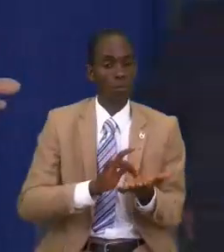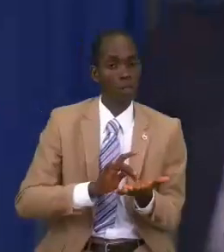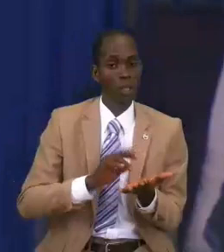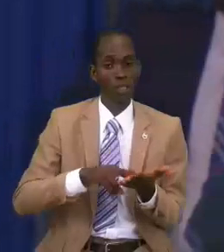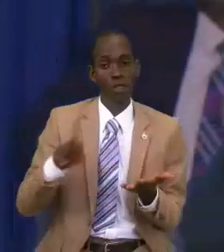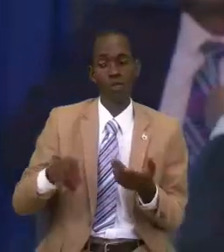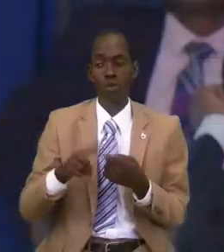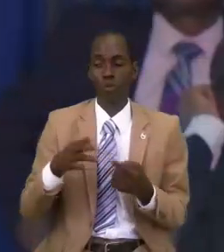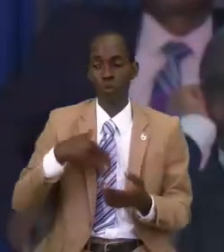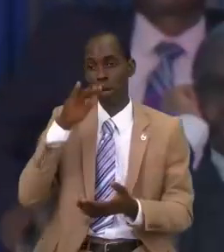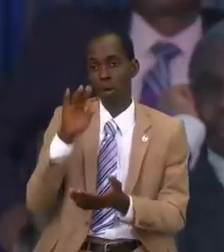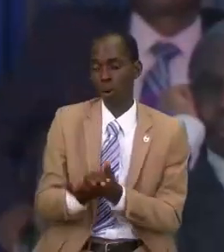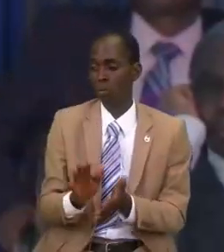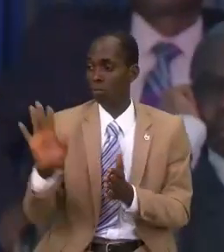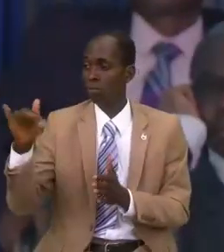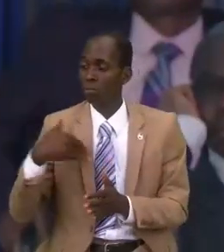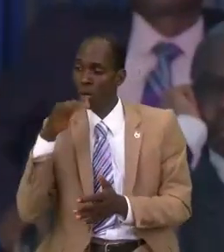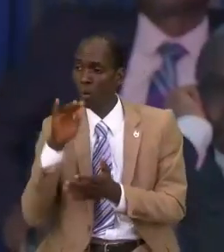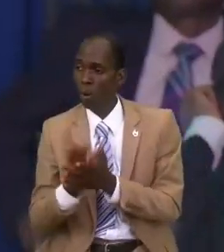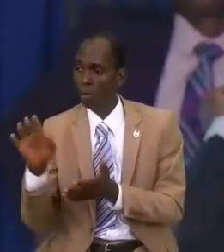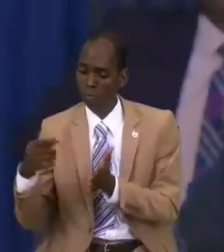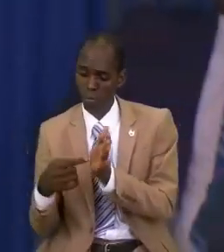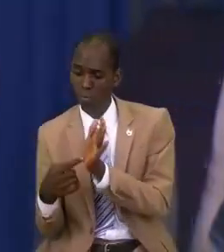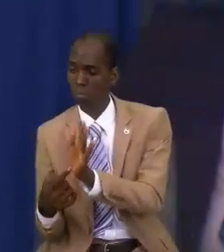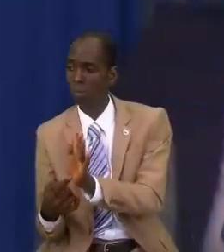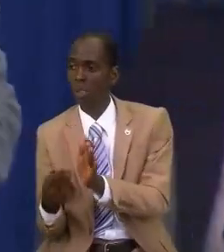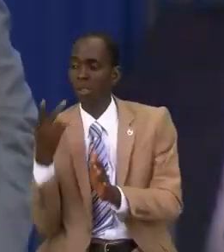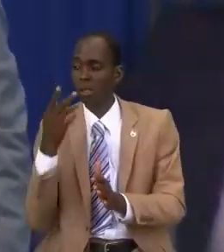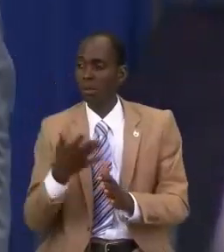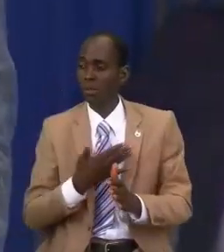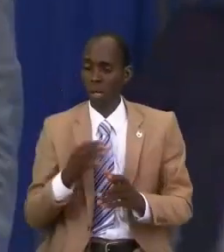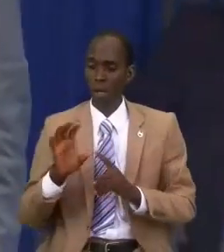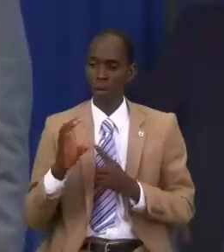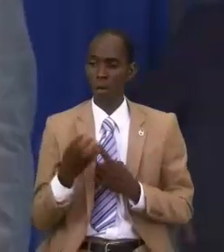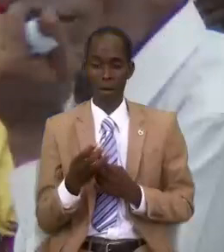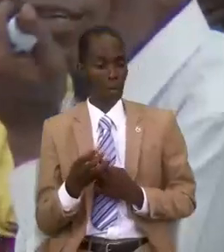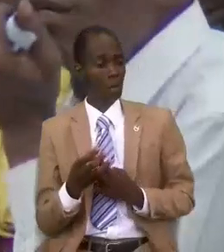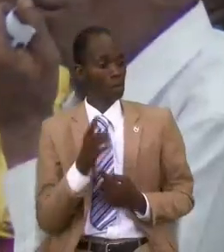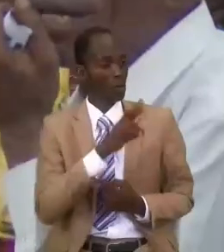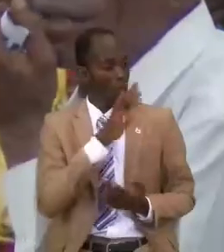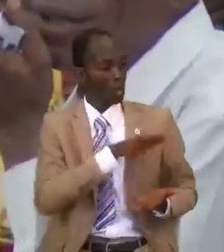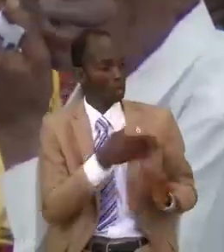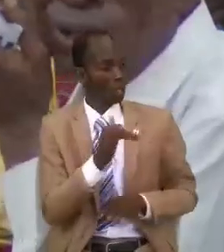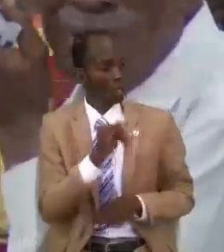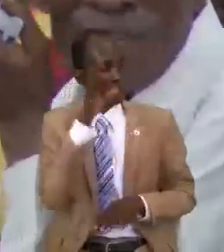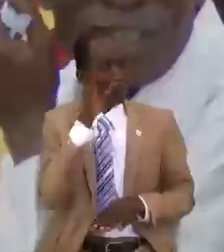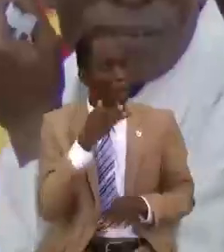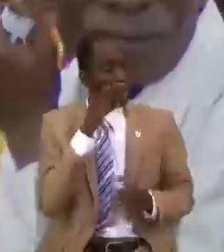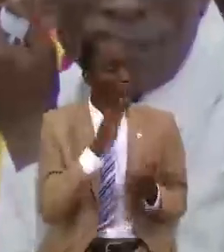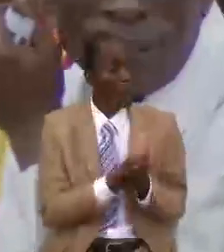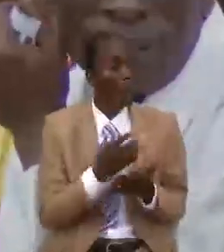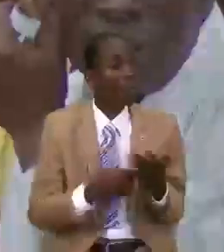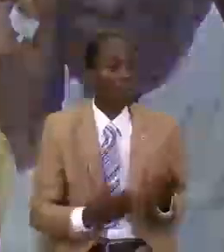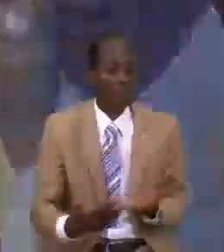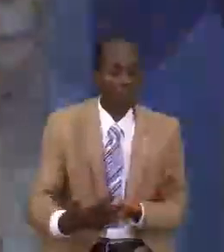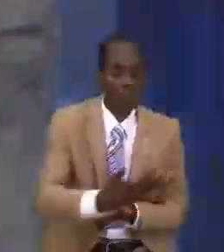my condition. Ah, this is a dying man. And the woman packed her load and ran away. Brokenhearted. Now